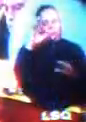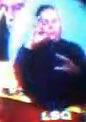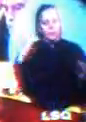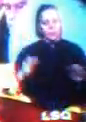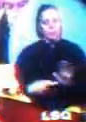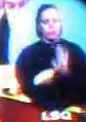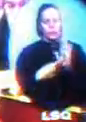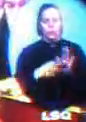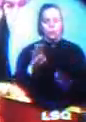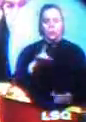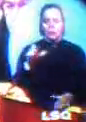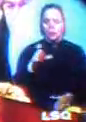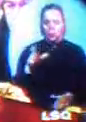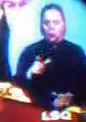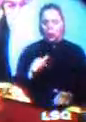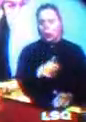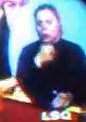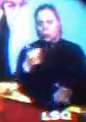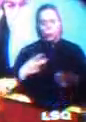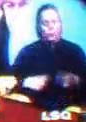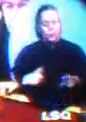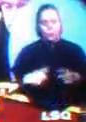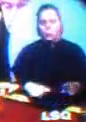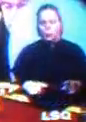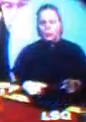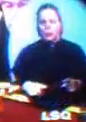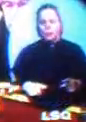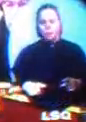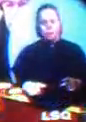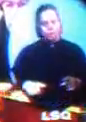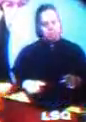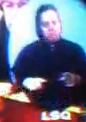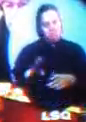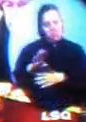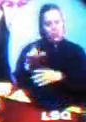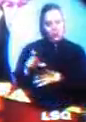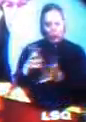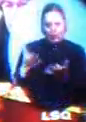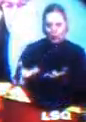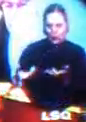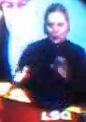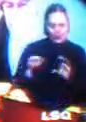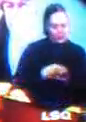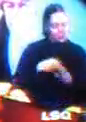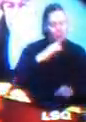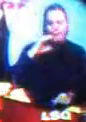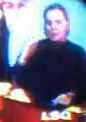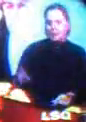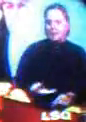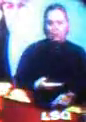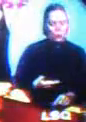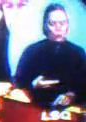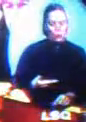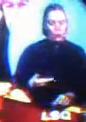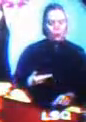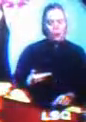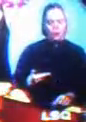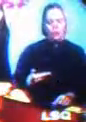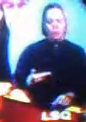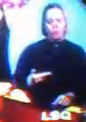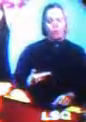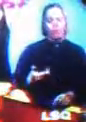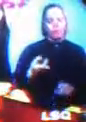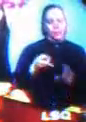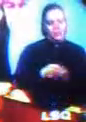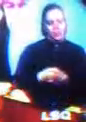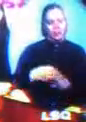Well, of course, Mr. Speaker. The critic of the Bloc and any other member who wants